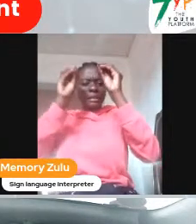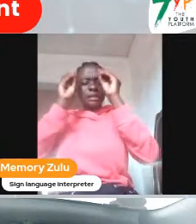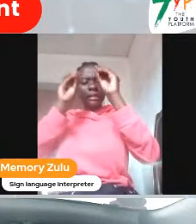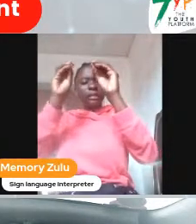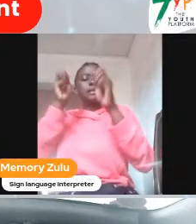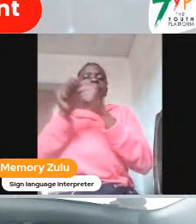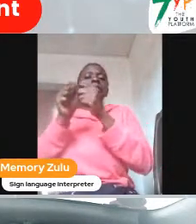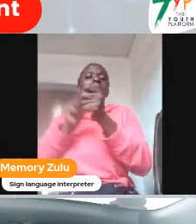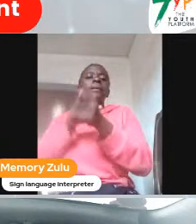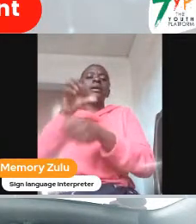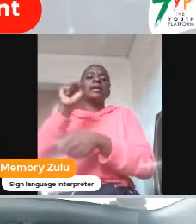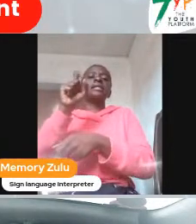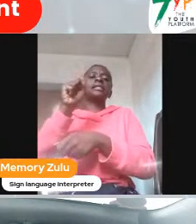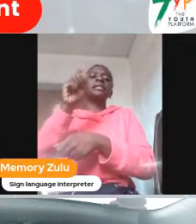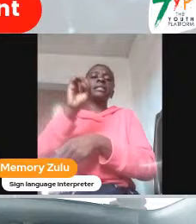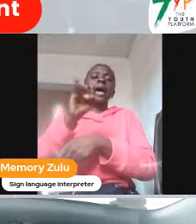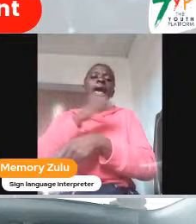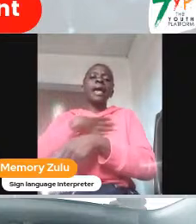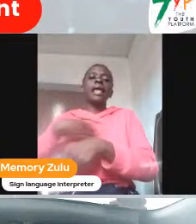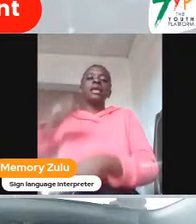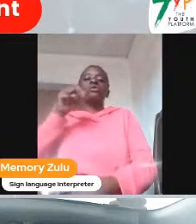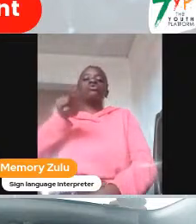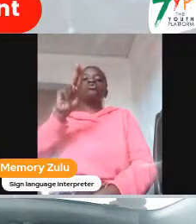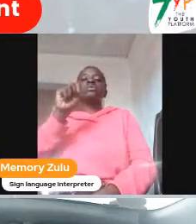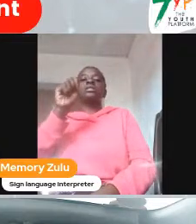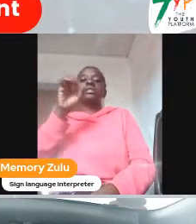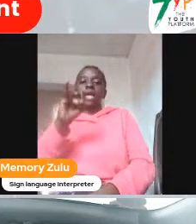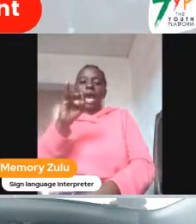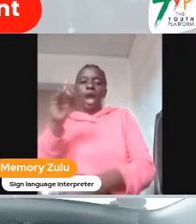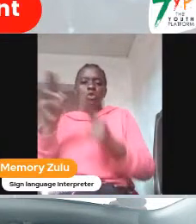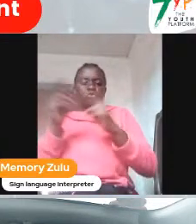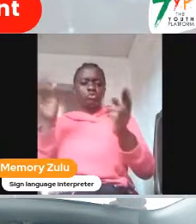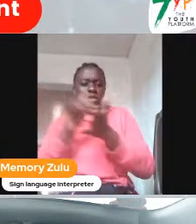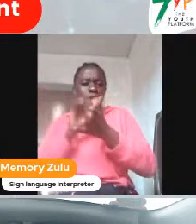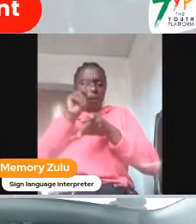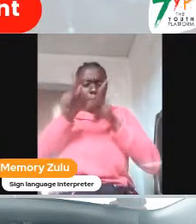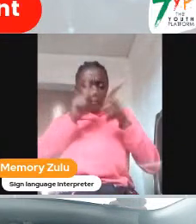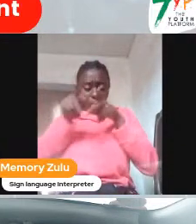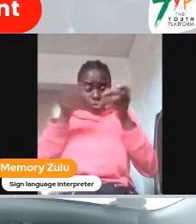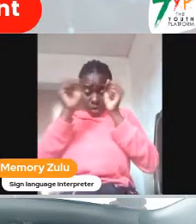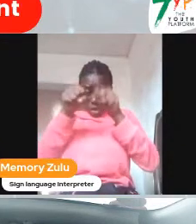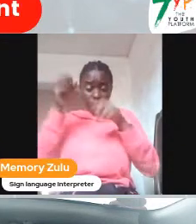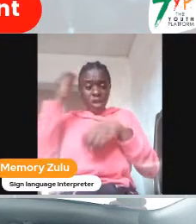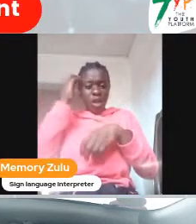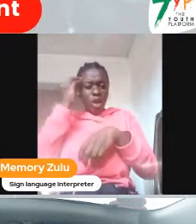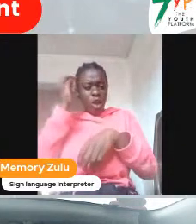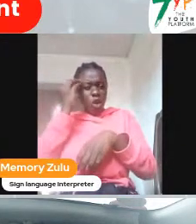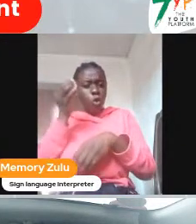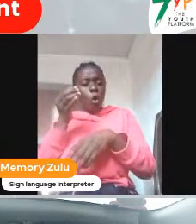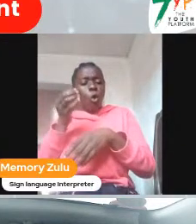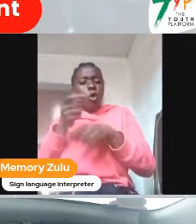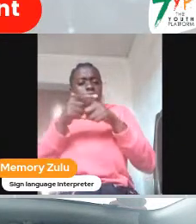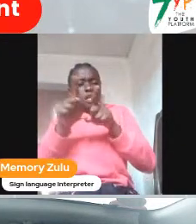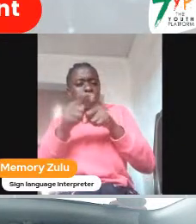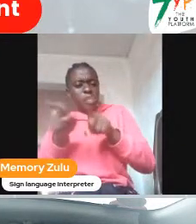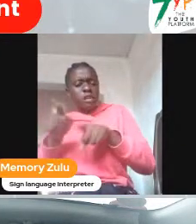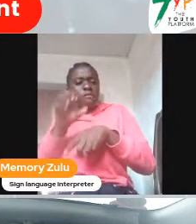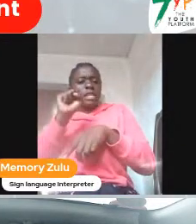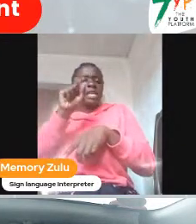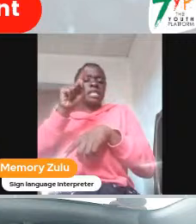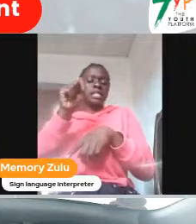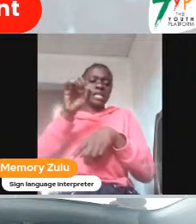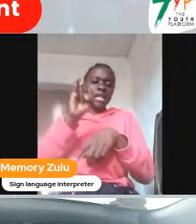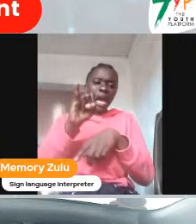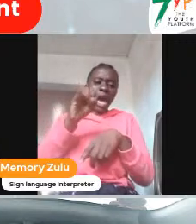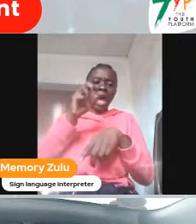UTI, they'll be aware of what they're experiencing. And like that, they will maybe go for a test, they will be treated,